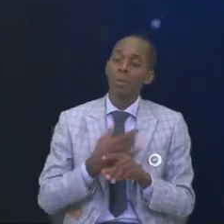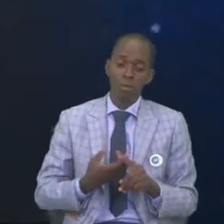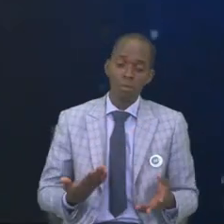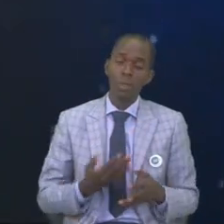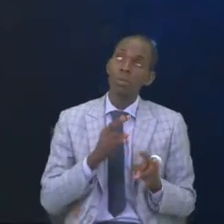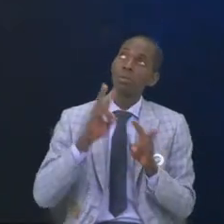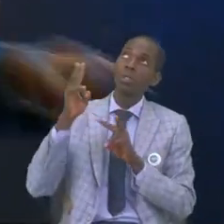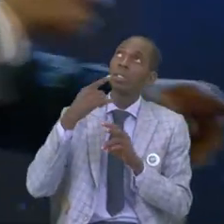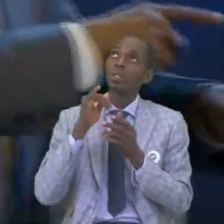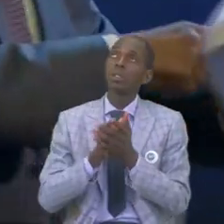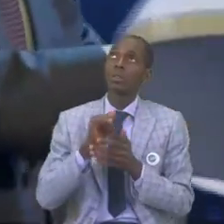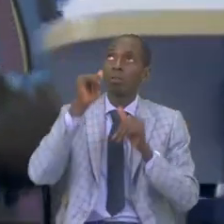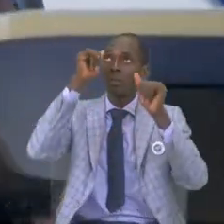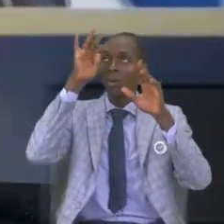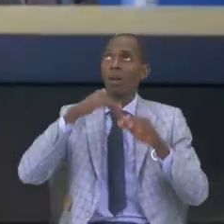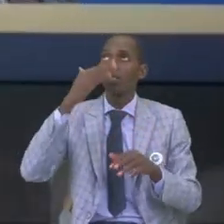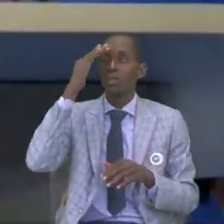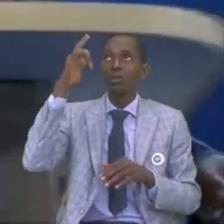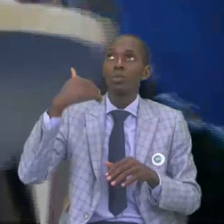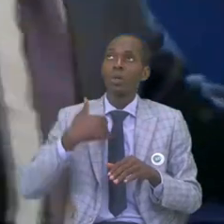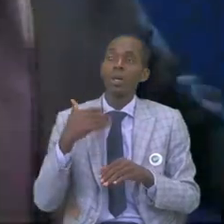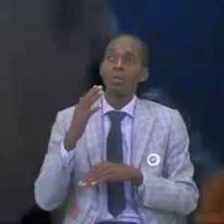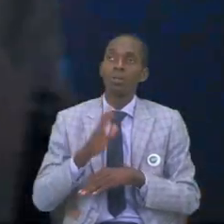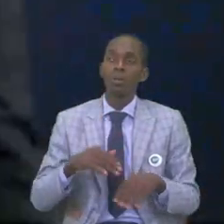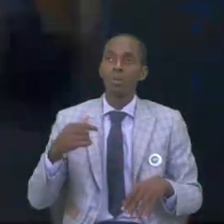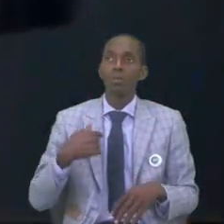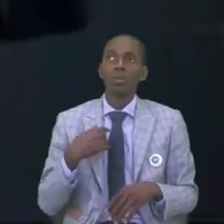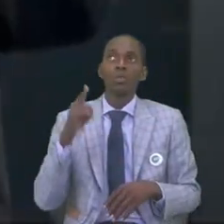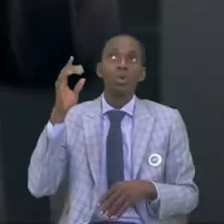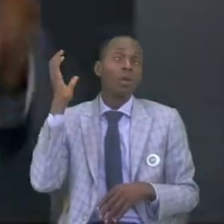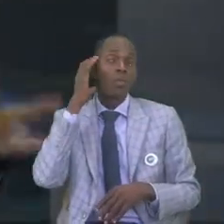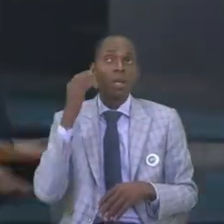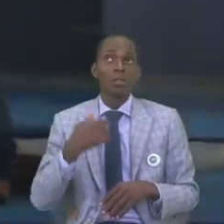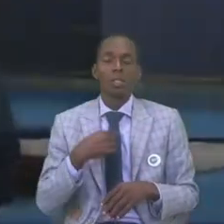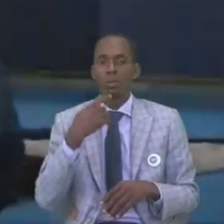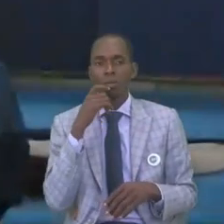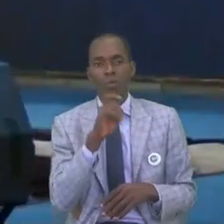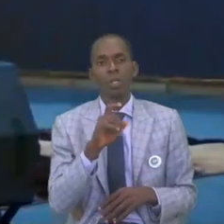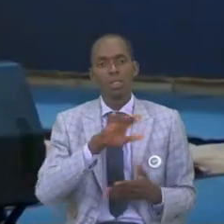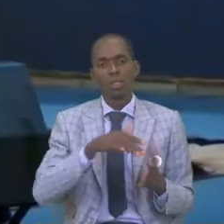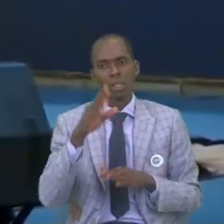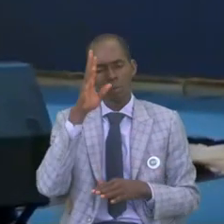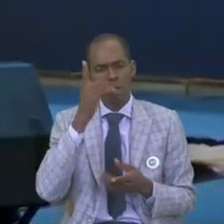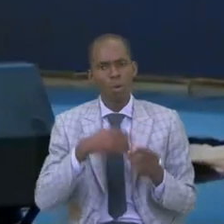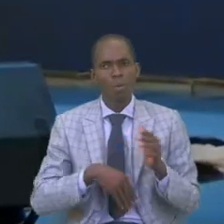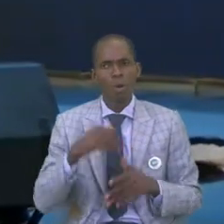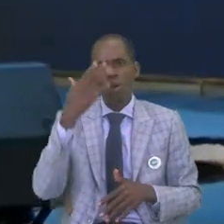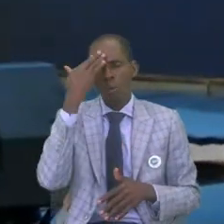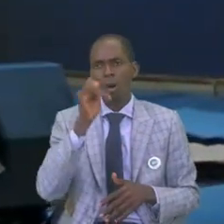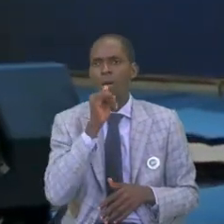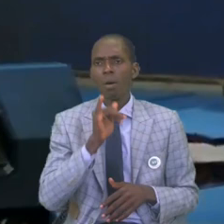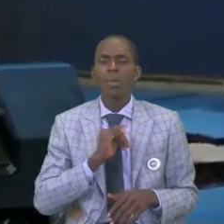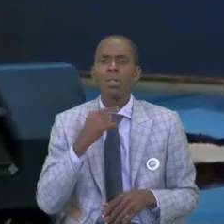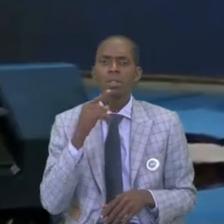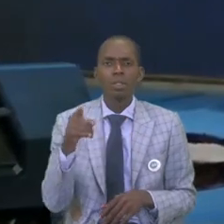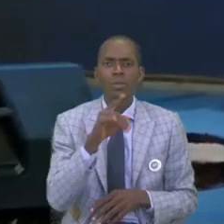have heard me. And after that he said, Lazarus, come forth. Why am I telling you that? When